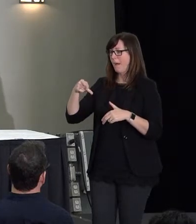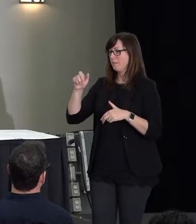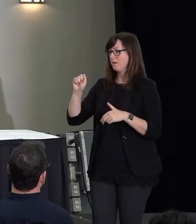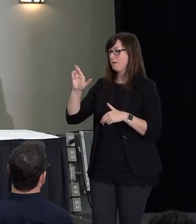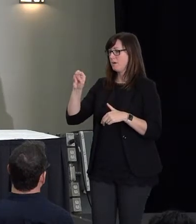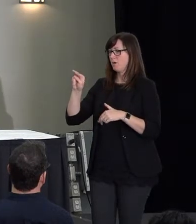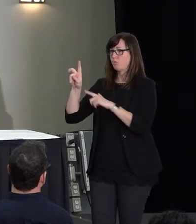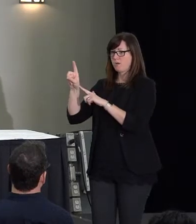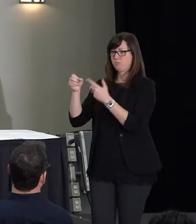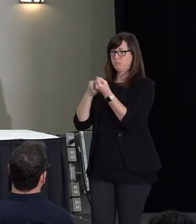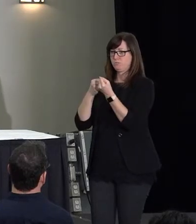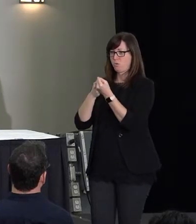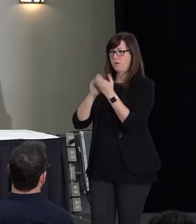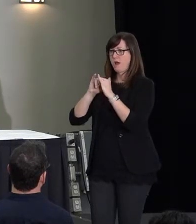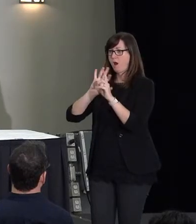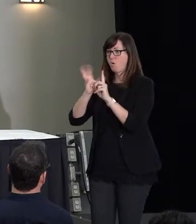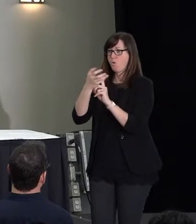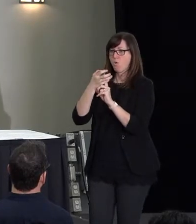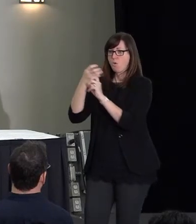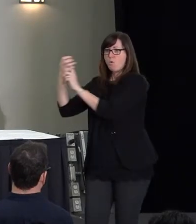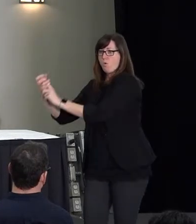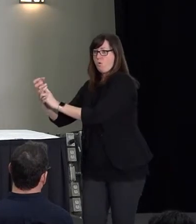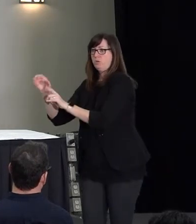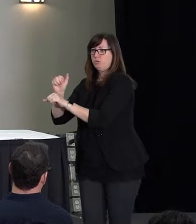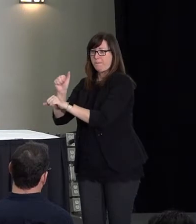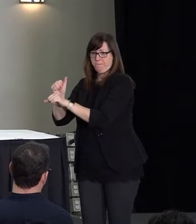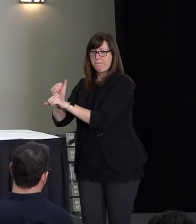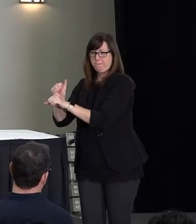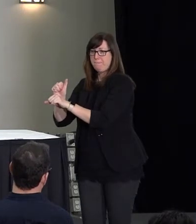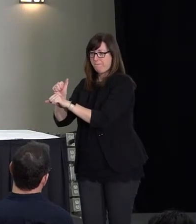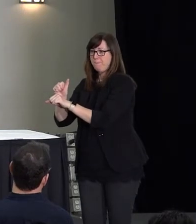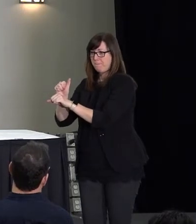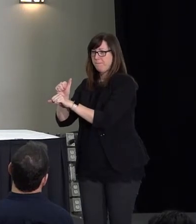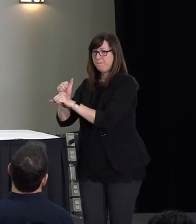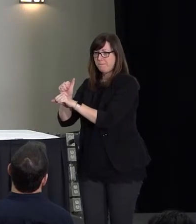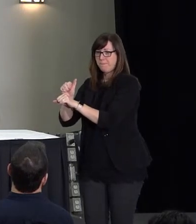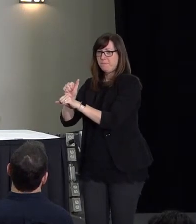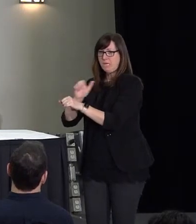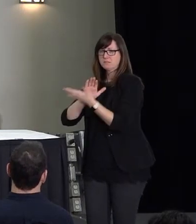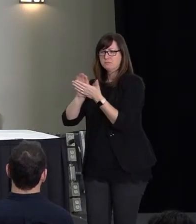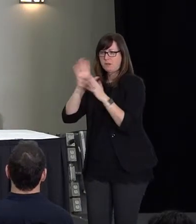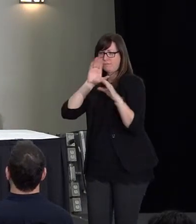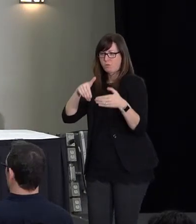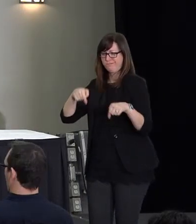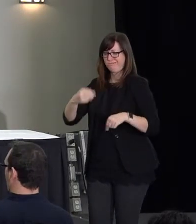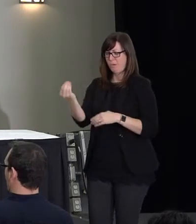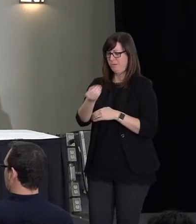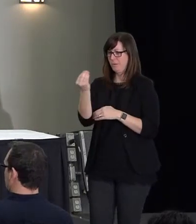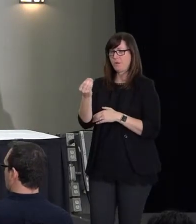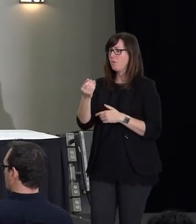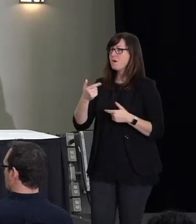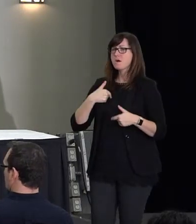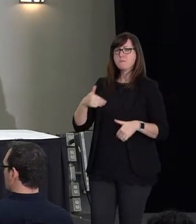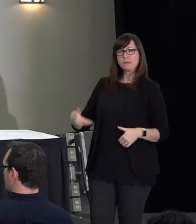get a job. And I think that focus is really nice. I think in Ontario, I don't have a good